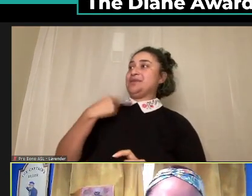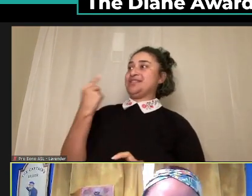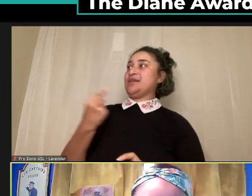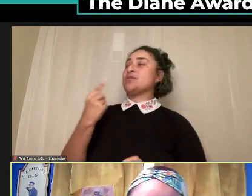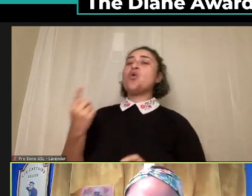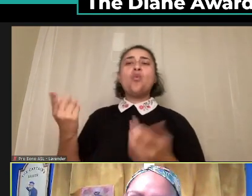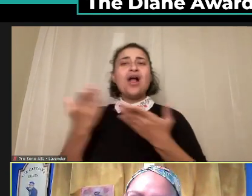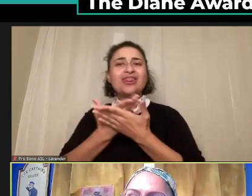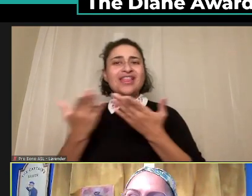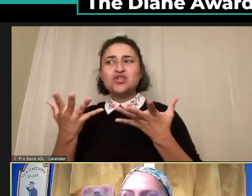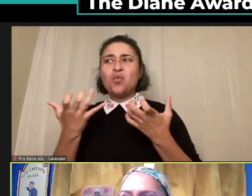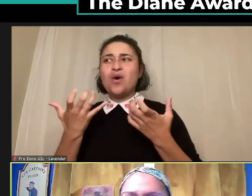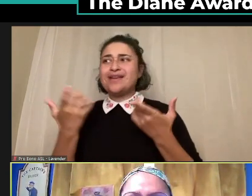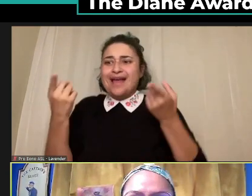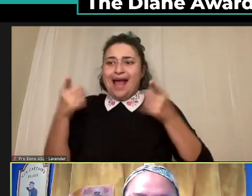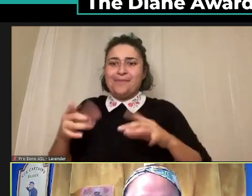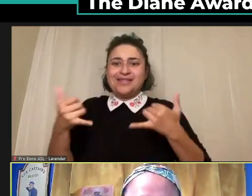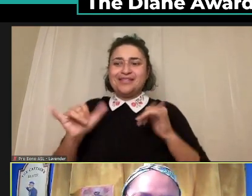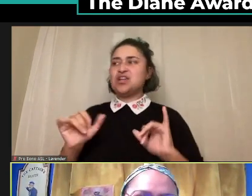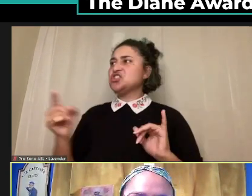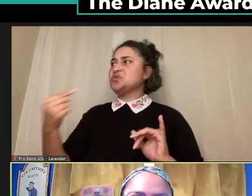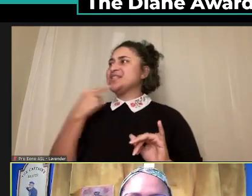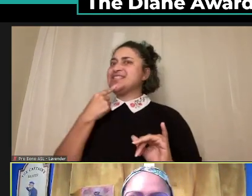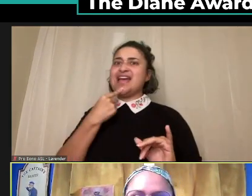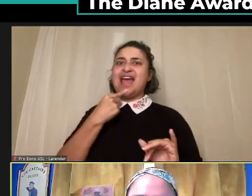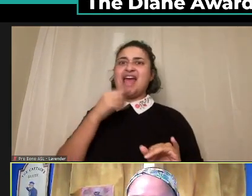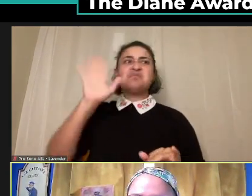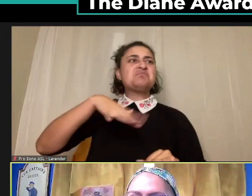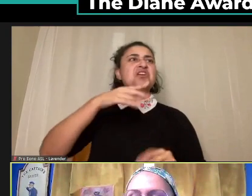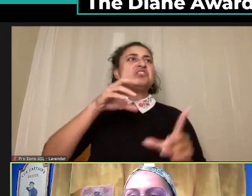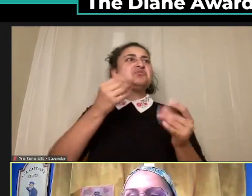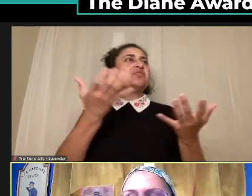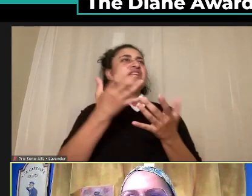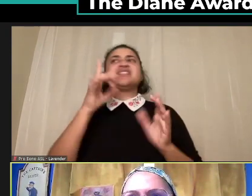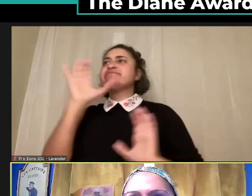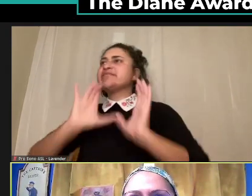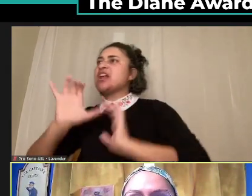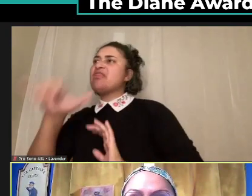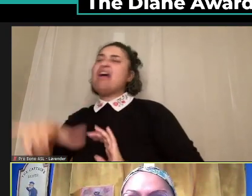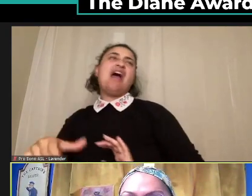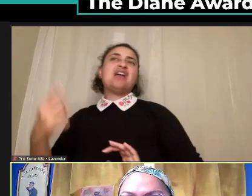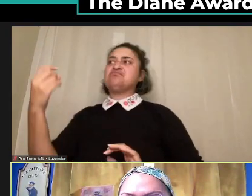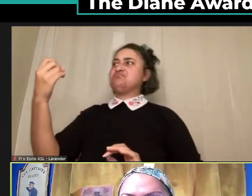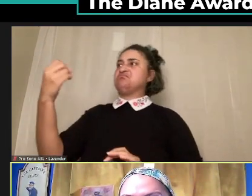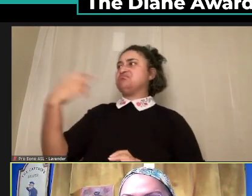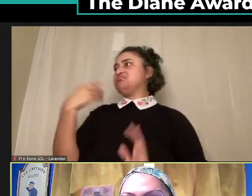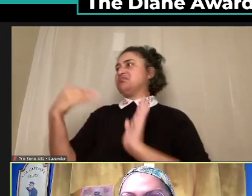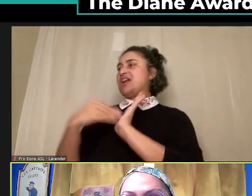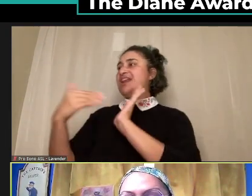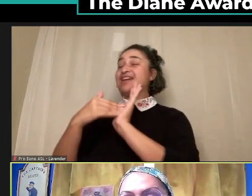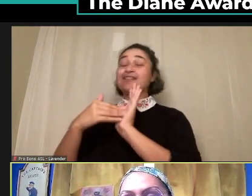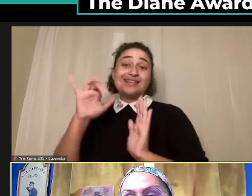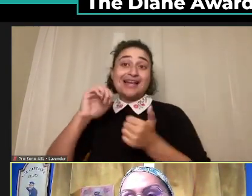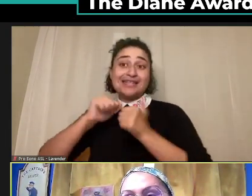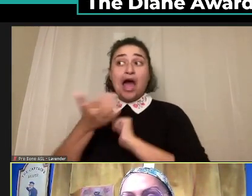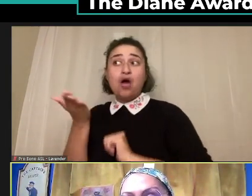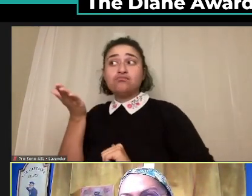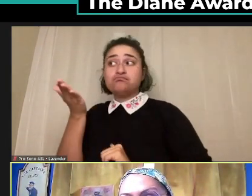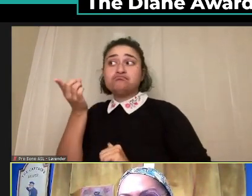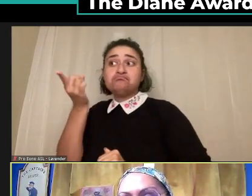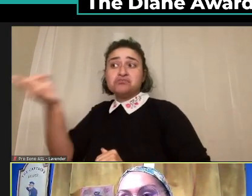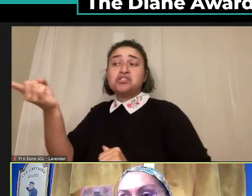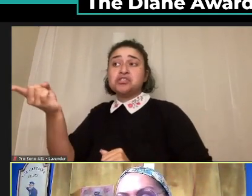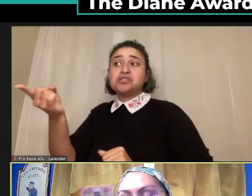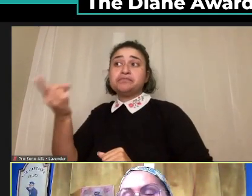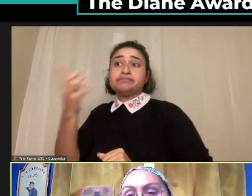done still. She's like, don't forget to do this and look into this. Because that's how Diane is, you know, always looking towards the